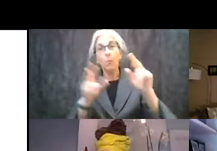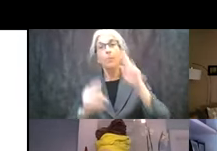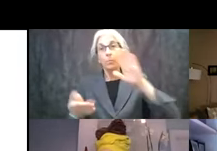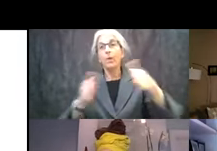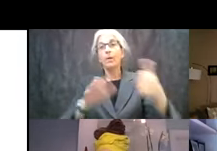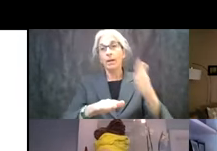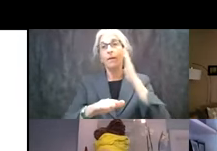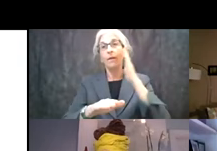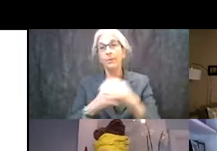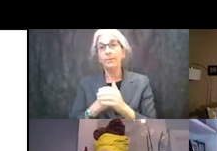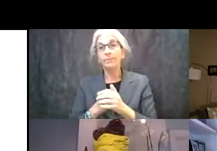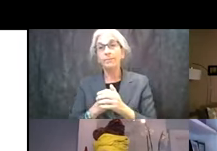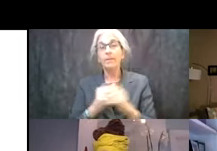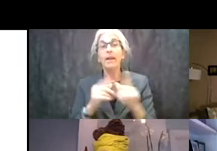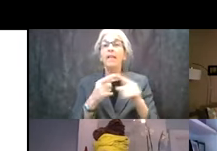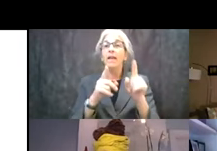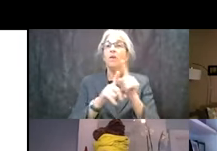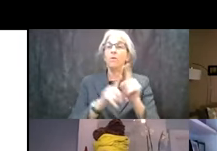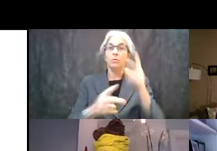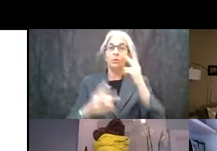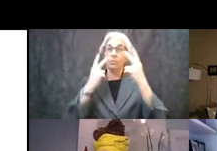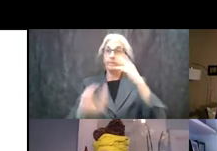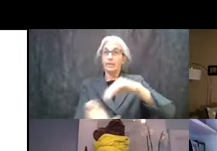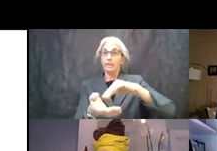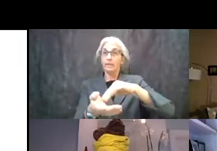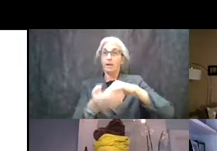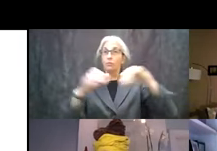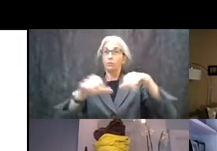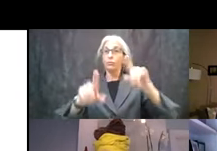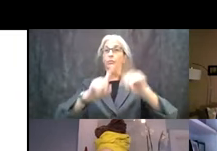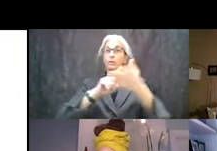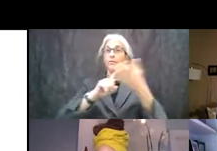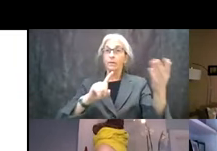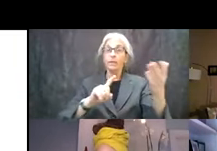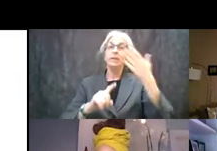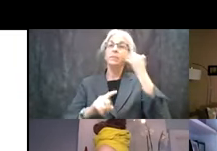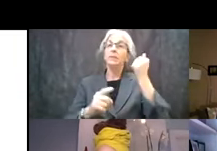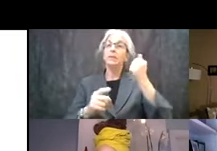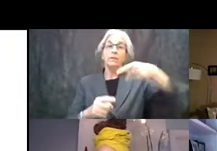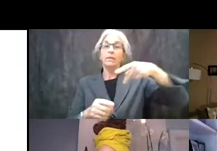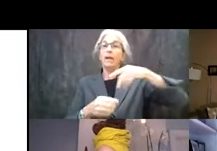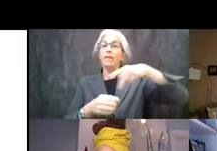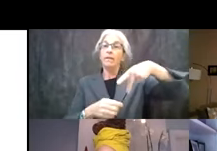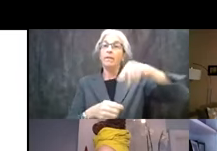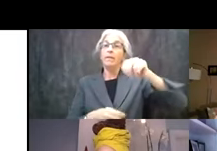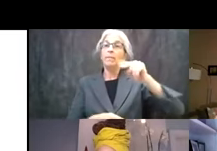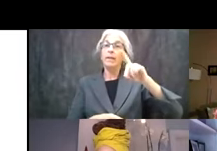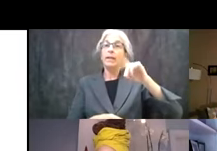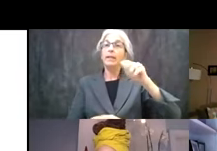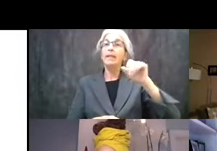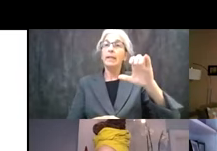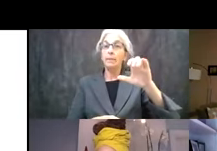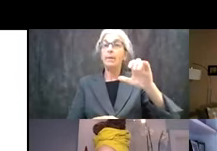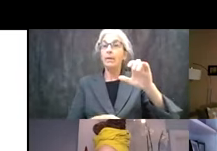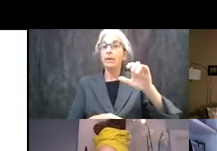you know, doctors kind of do different things because the pandemic has changed the way we practiced. So a lot of care has moved to